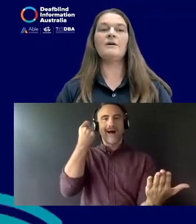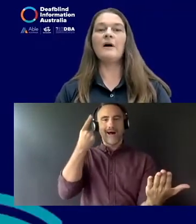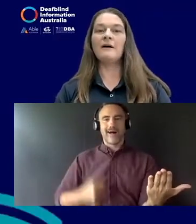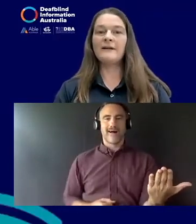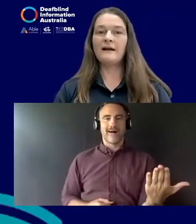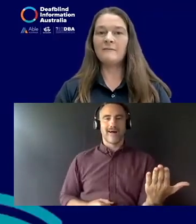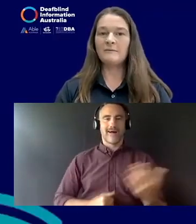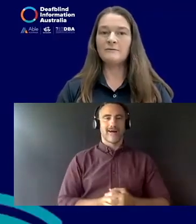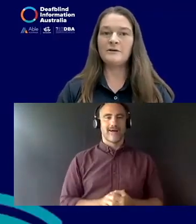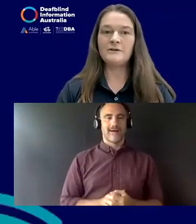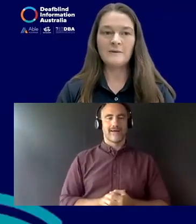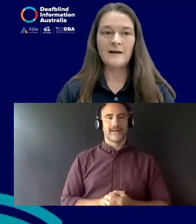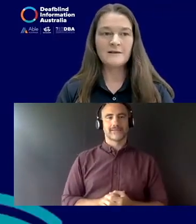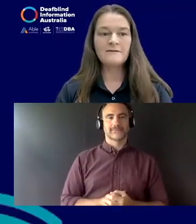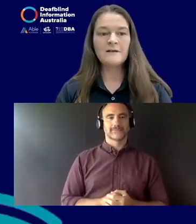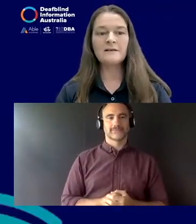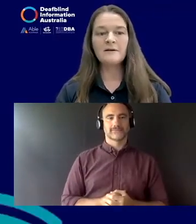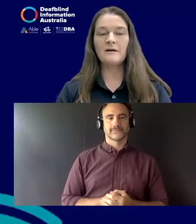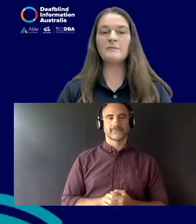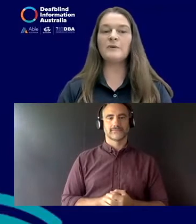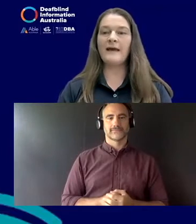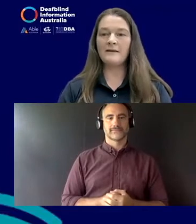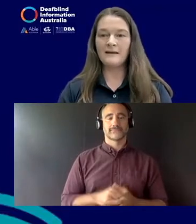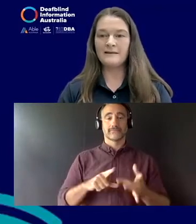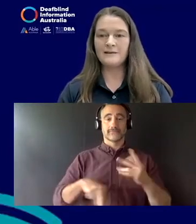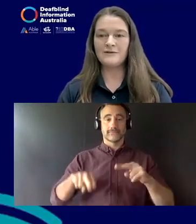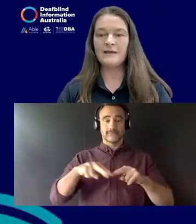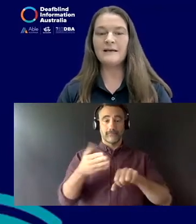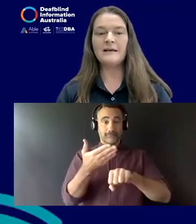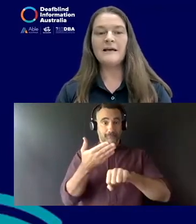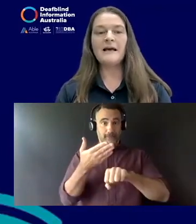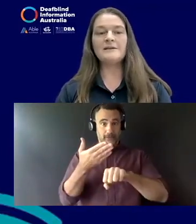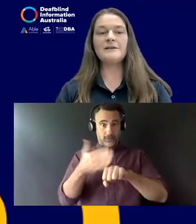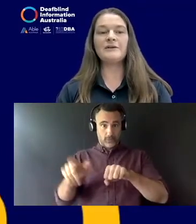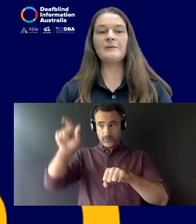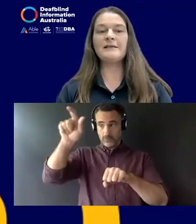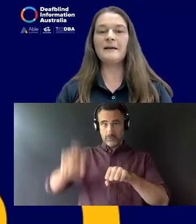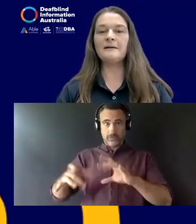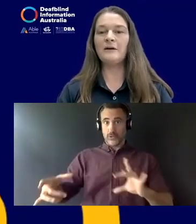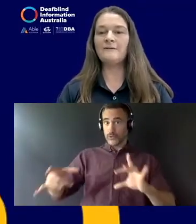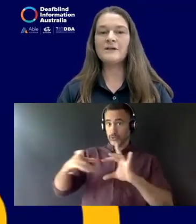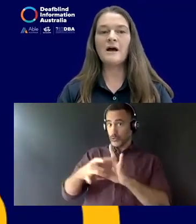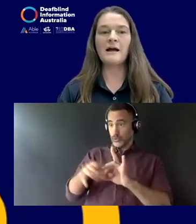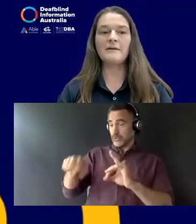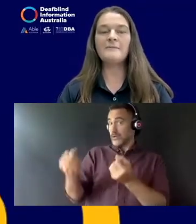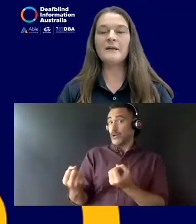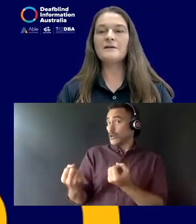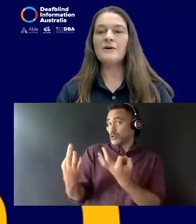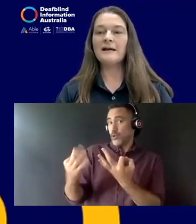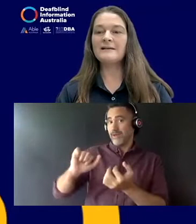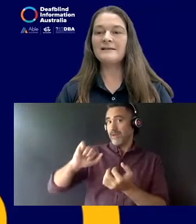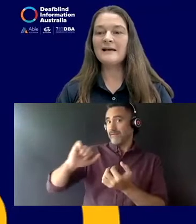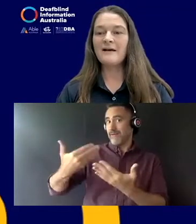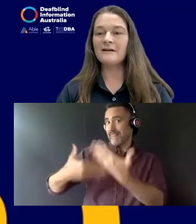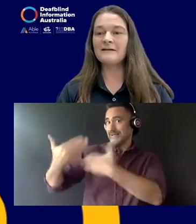We'll often have people new to our service who come without that history. And so we spend a lot of time trying